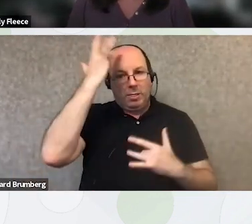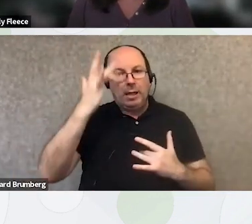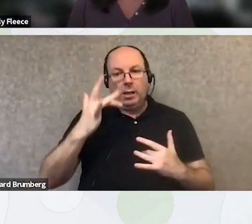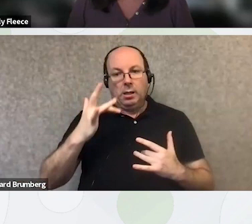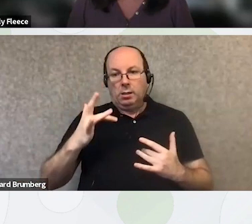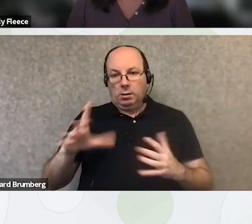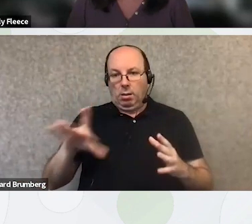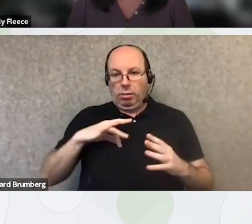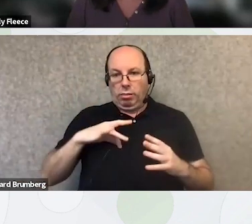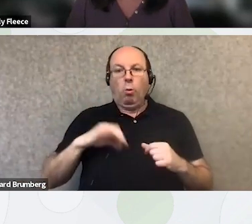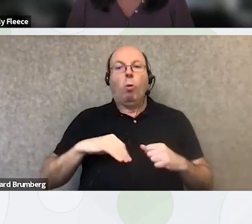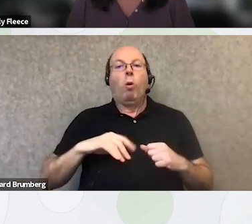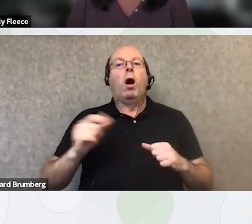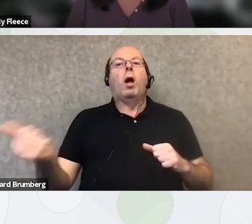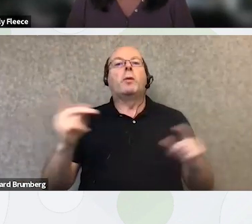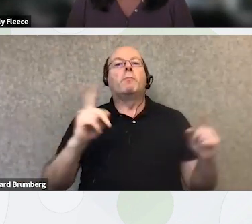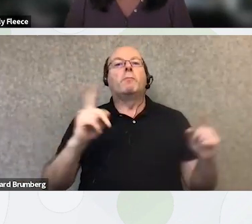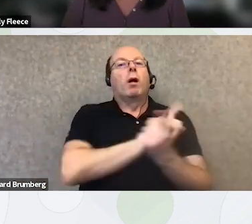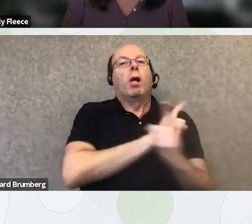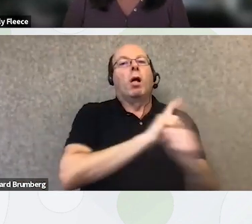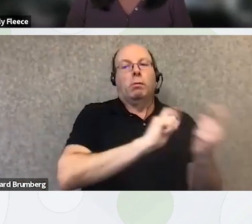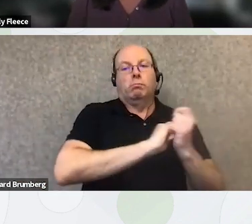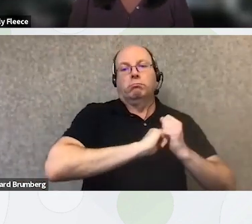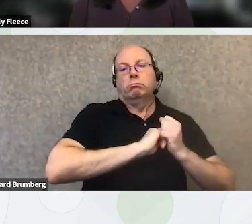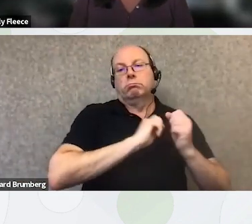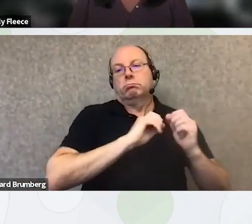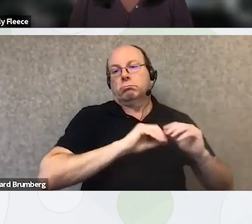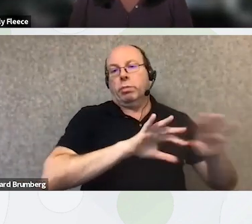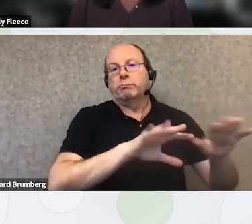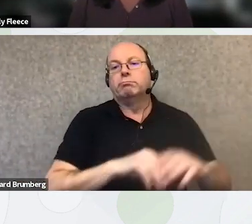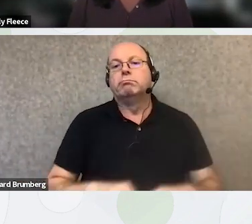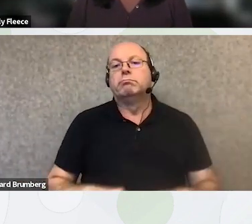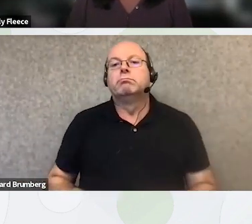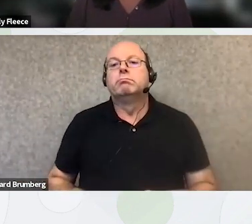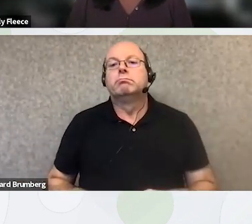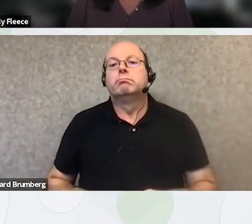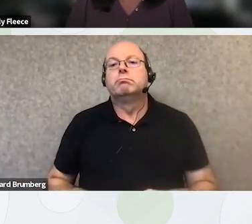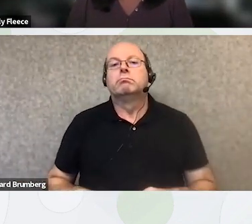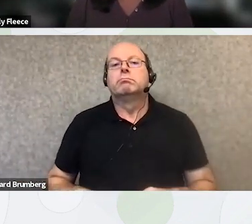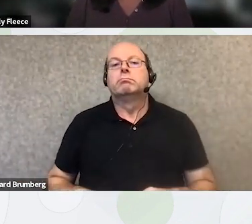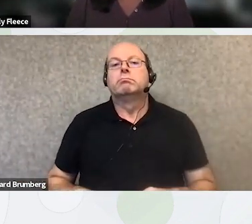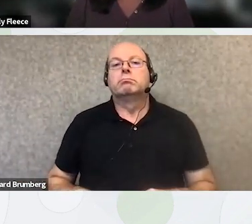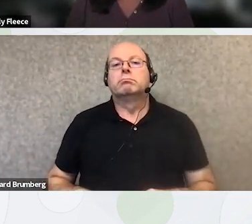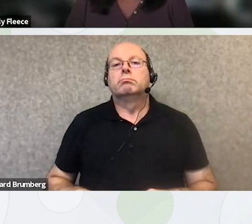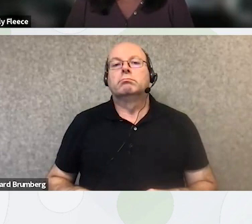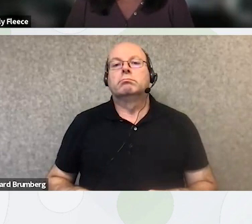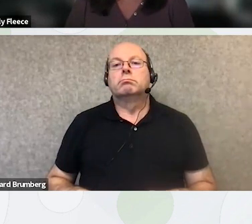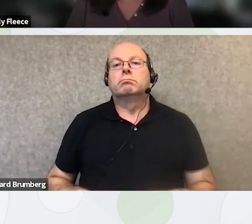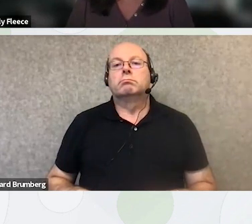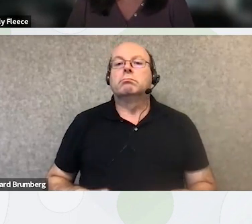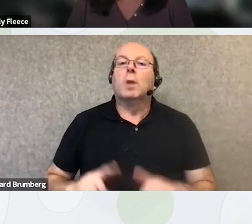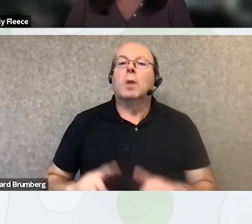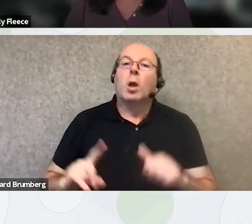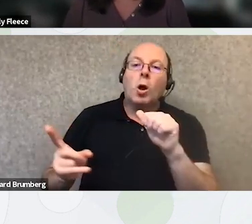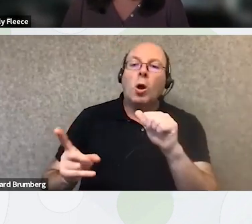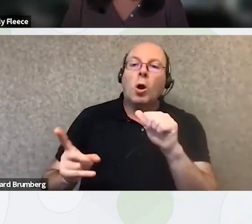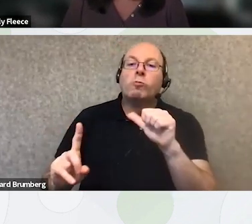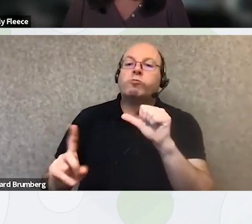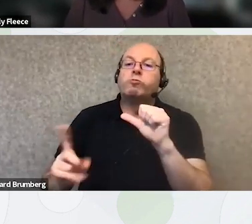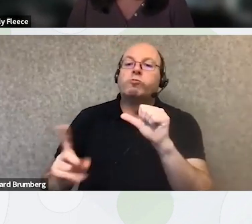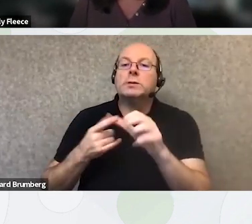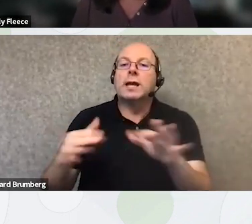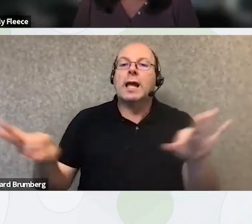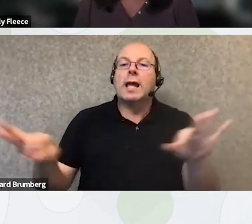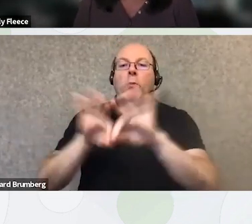with. And so in general, the first and foremost important infection prevention tenet is adequate